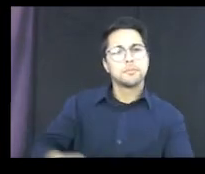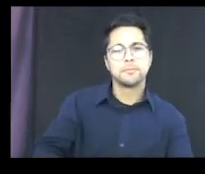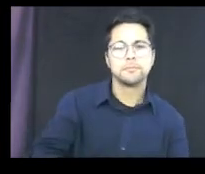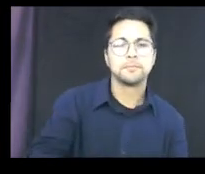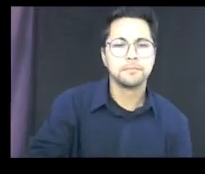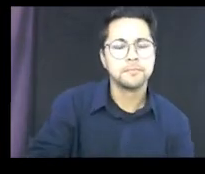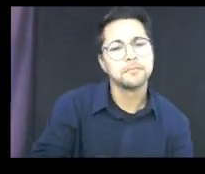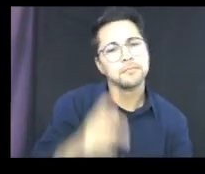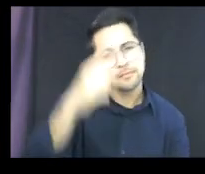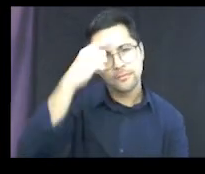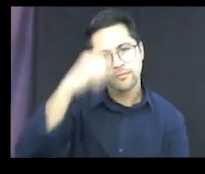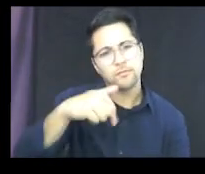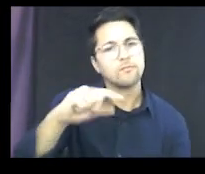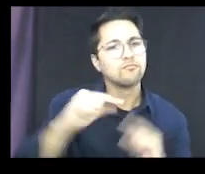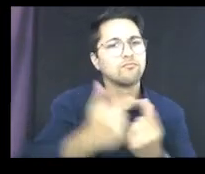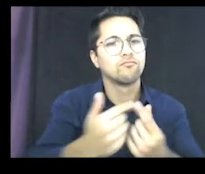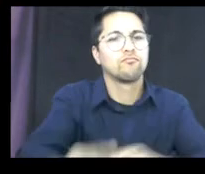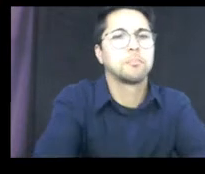in relation to the group.